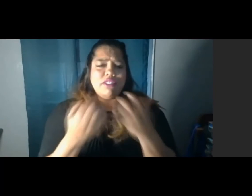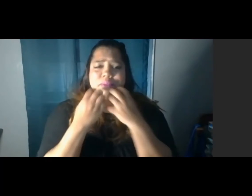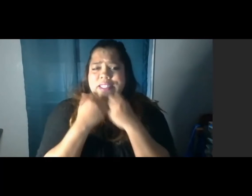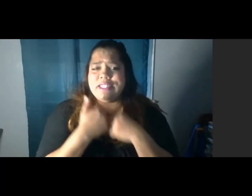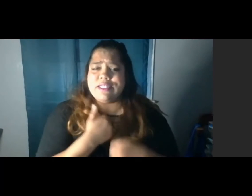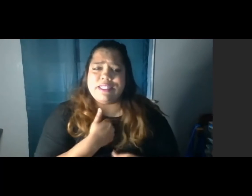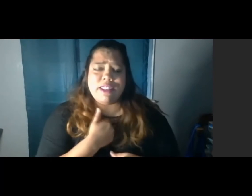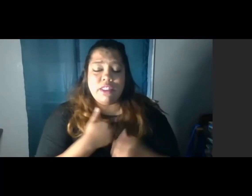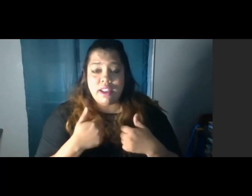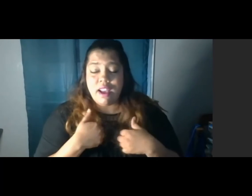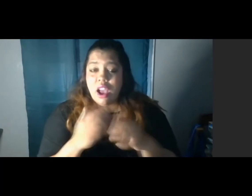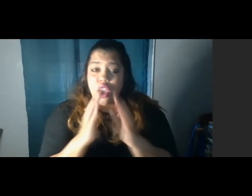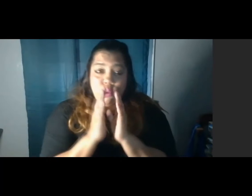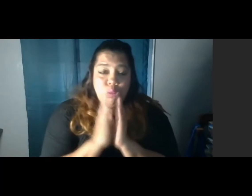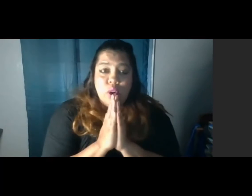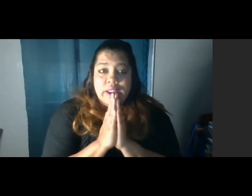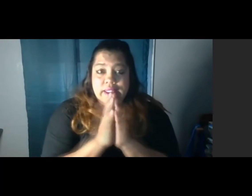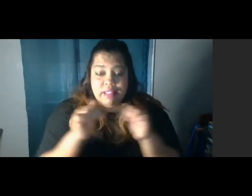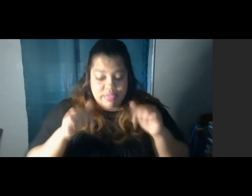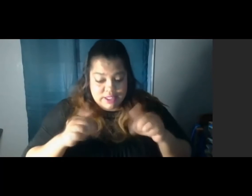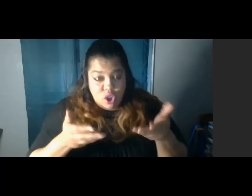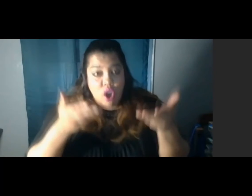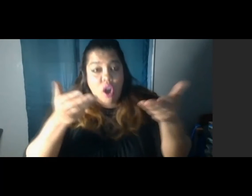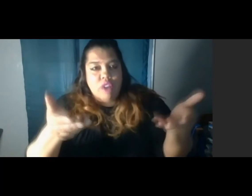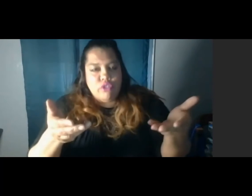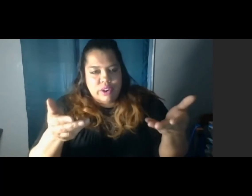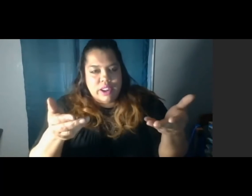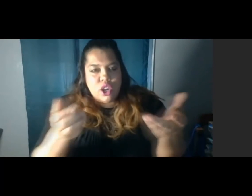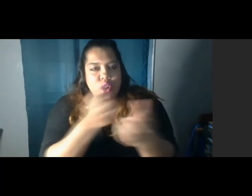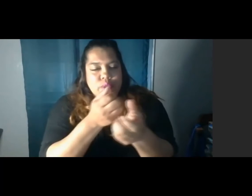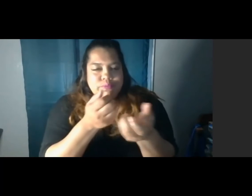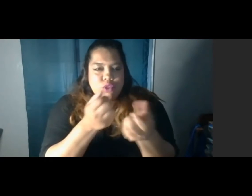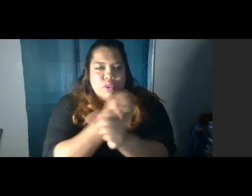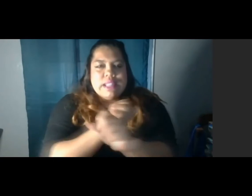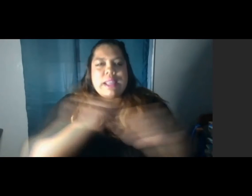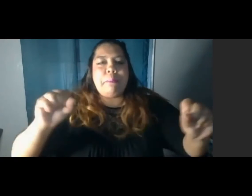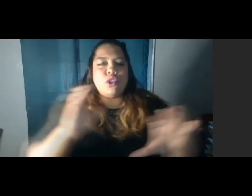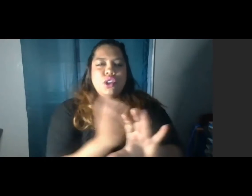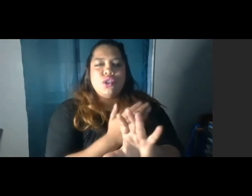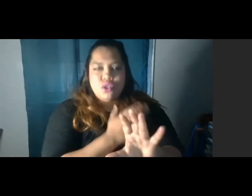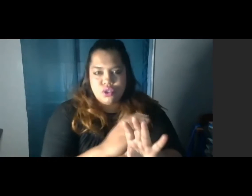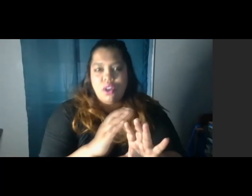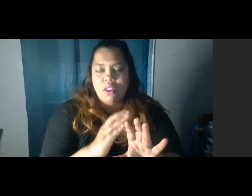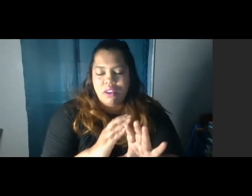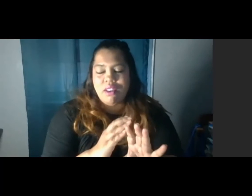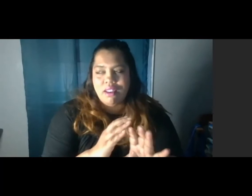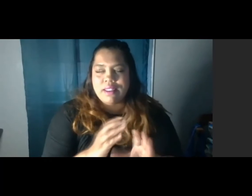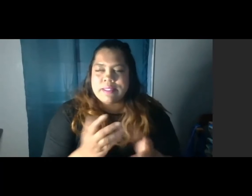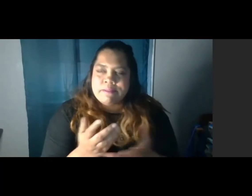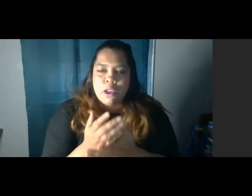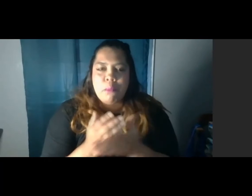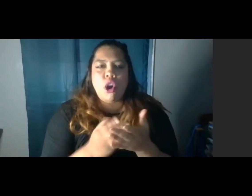pray that this offering of redemption song, redemption song, as a